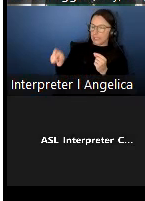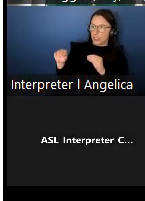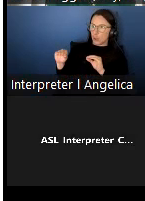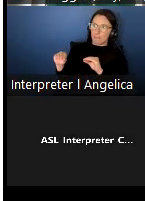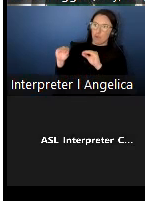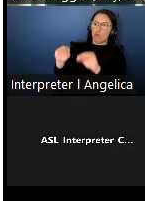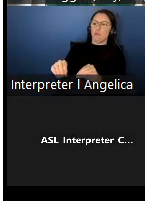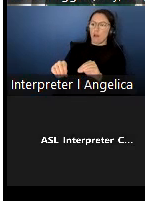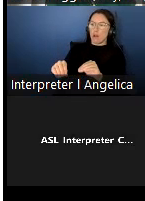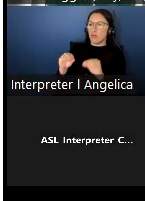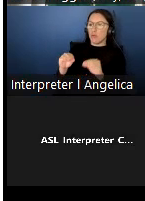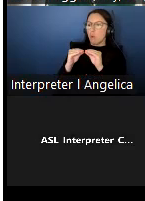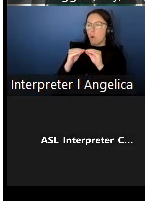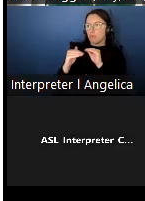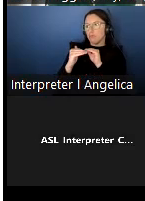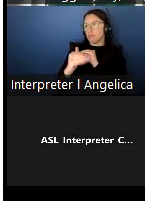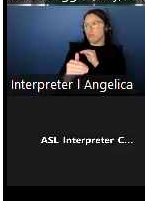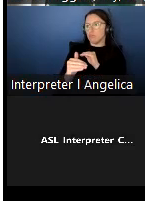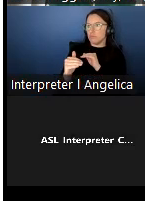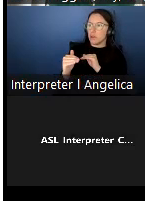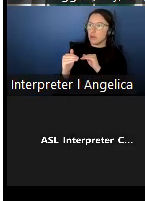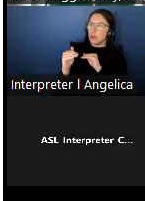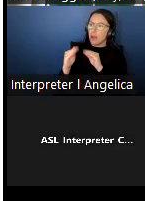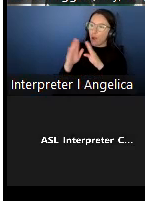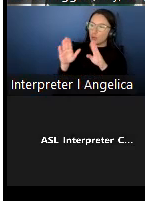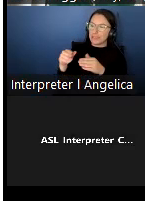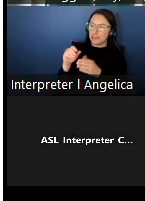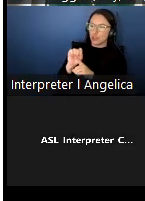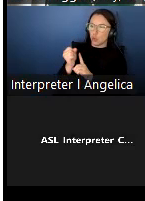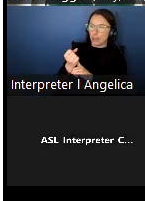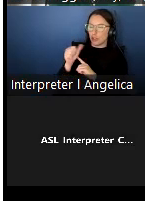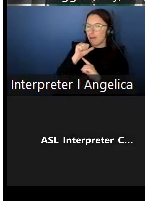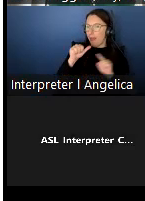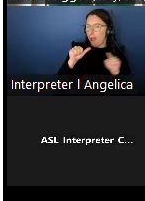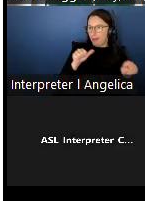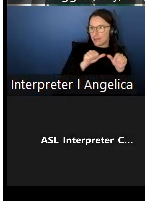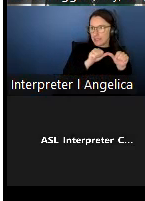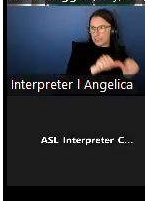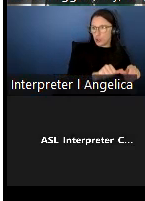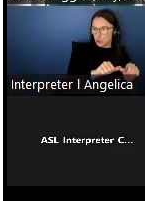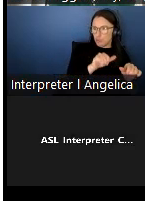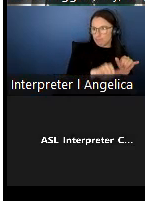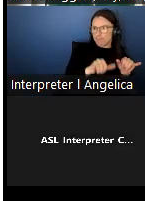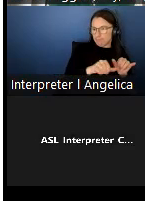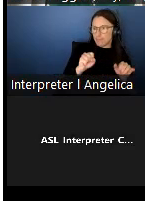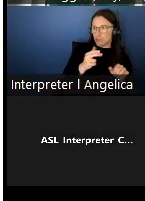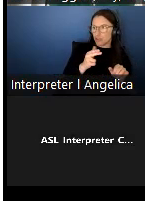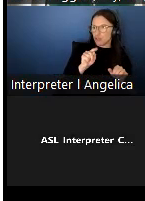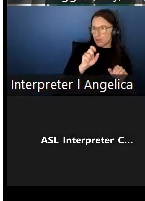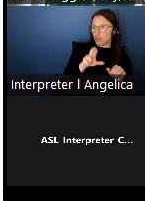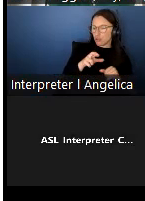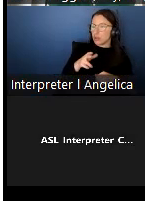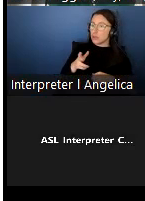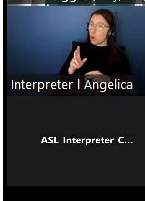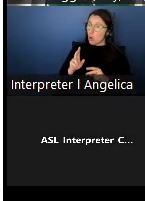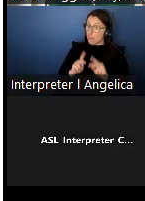sustainable housing situation and not be in the domestic violence shelter. And so they asked her, leading up to that